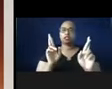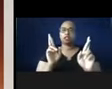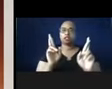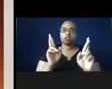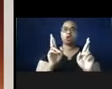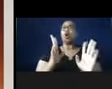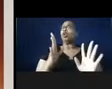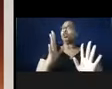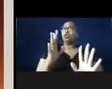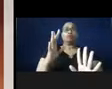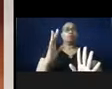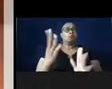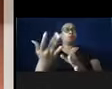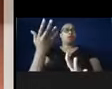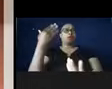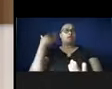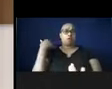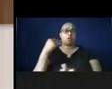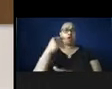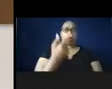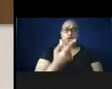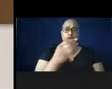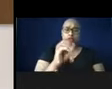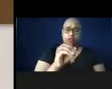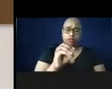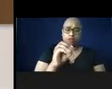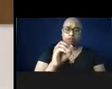GOA was a thing.